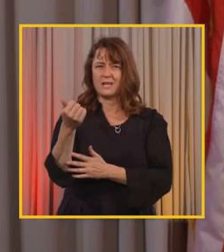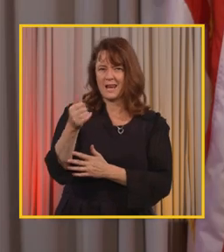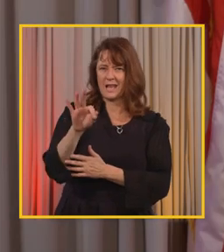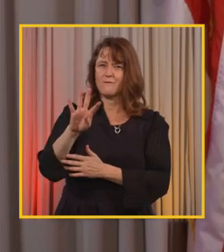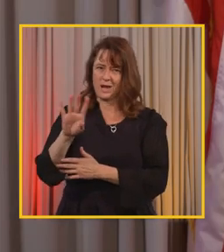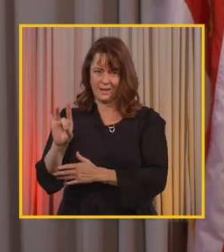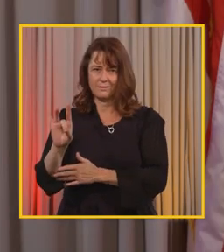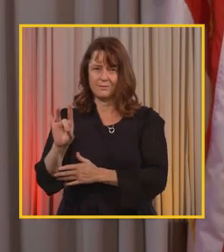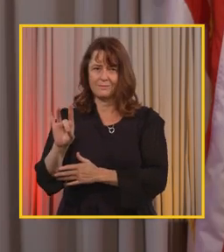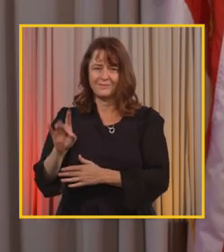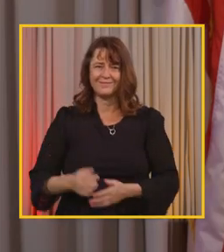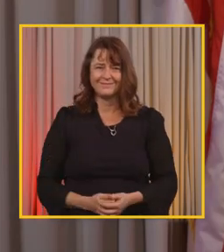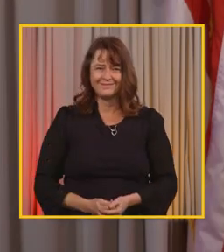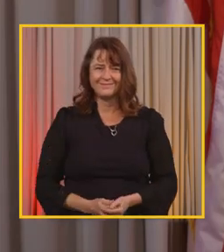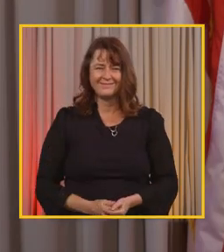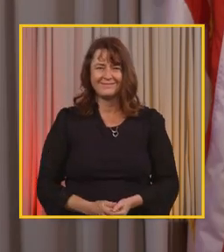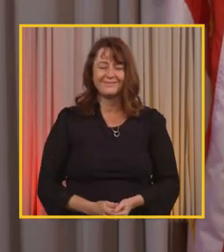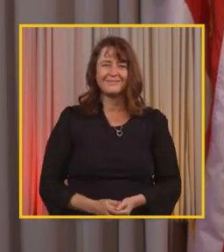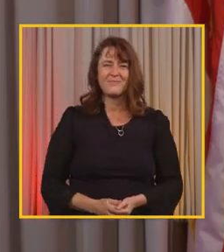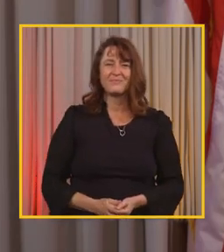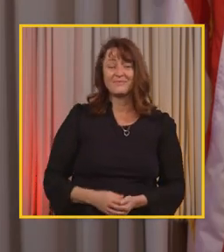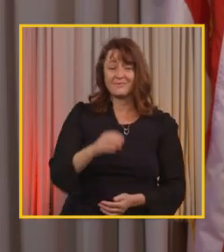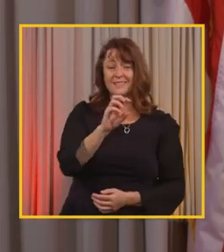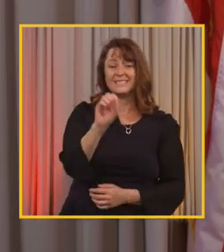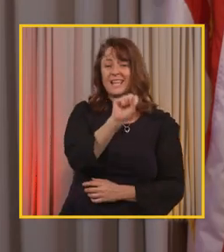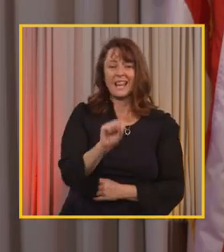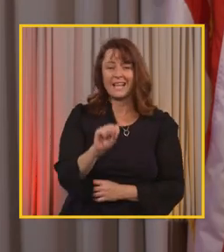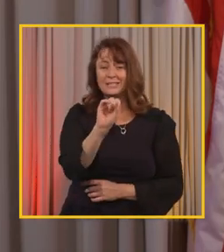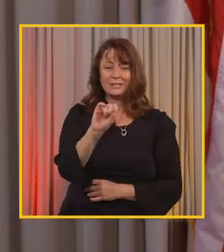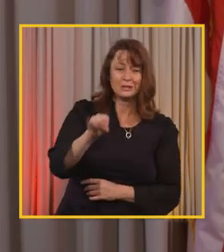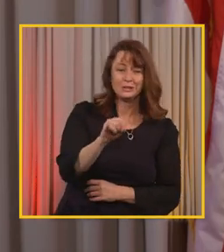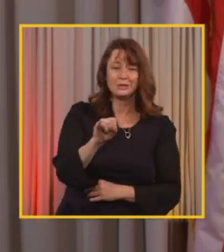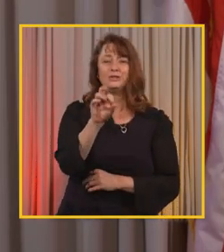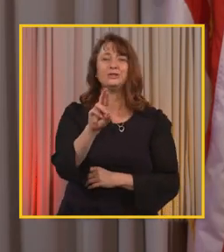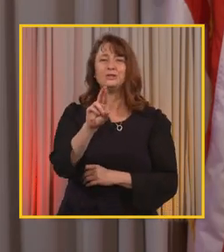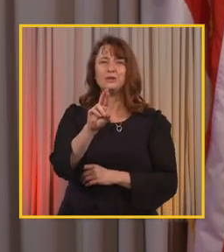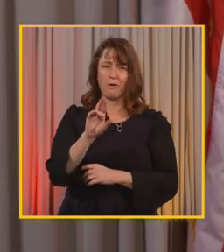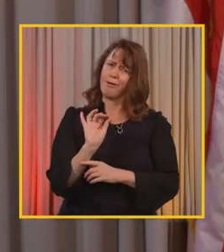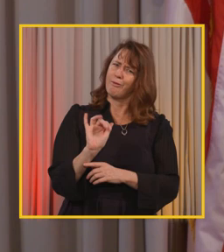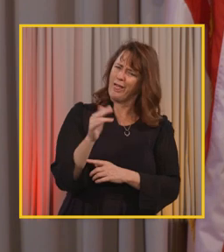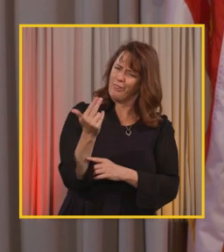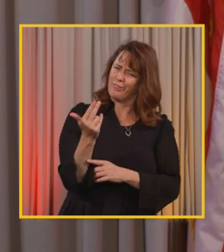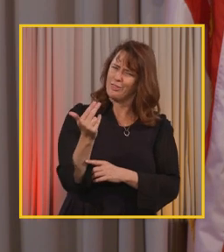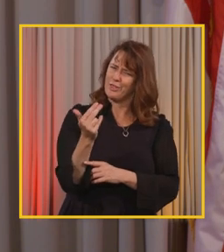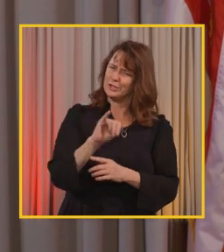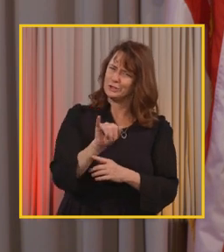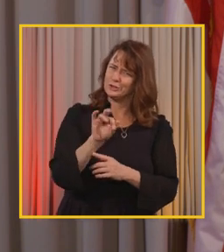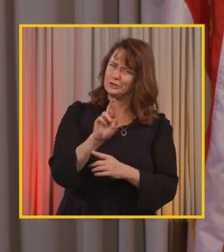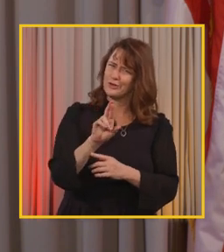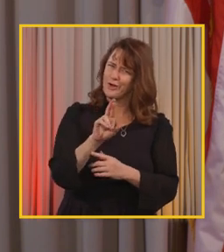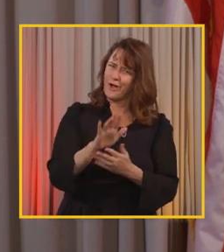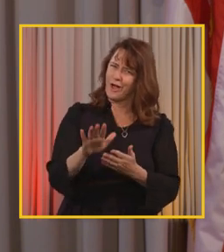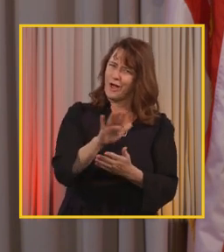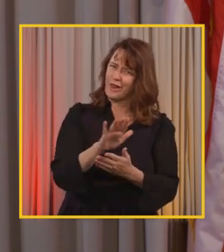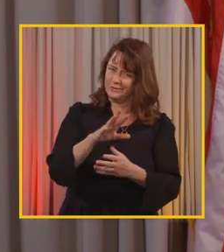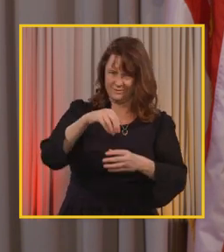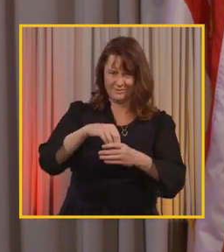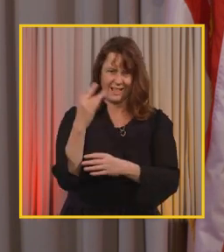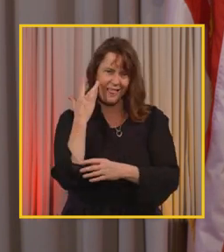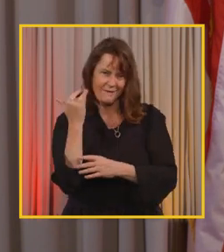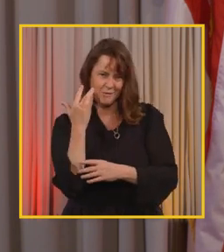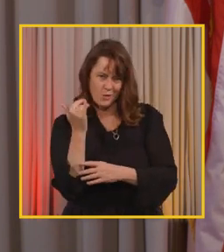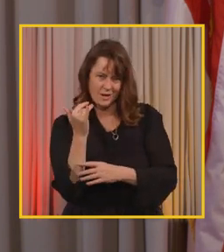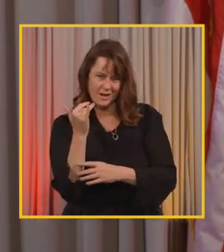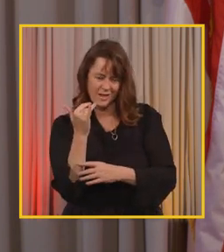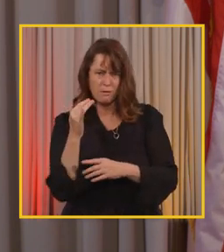but after going through some initial challenges between 1926 and 1927, Salinas Junior College produced its first